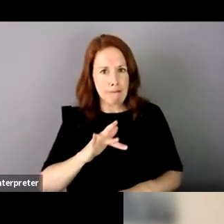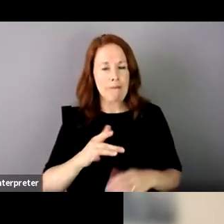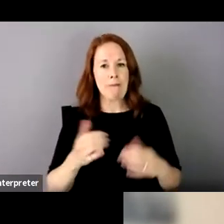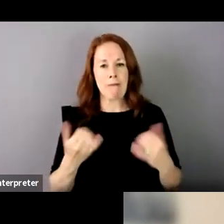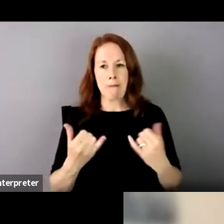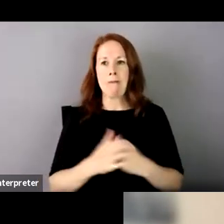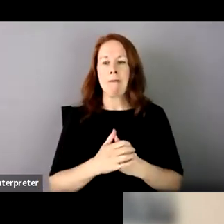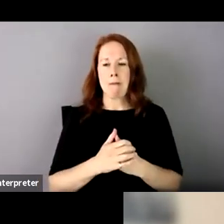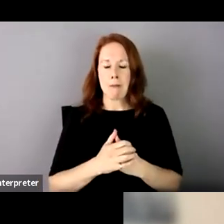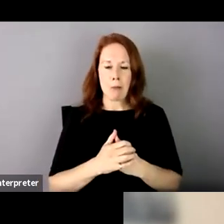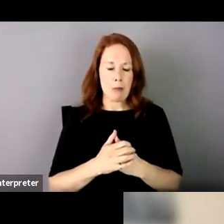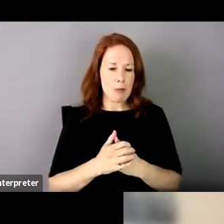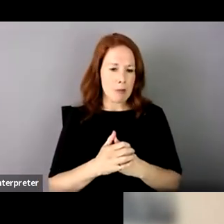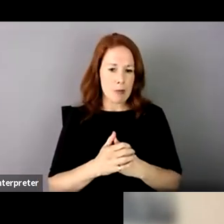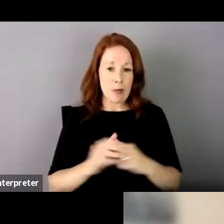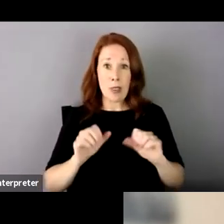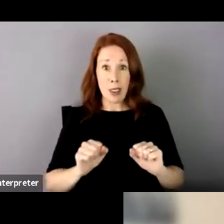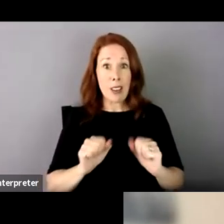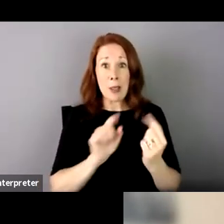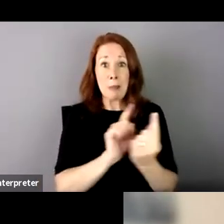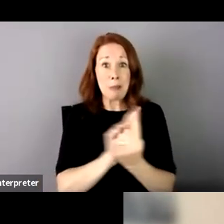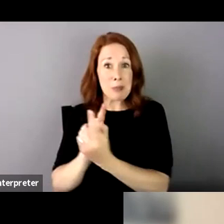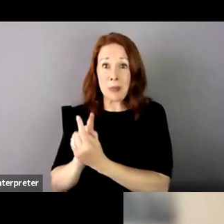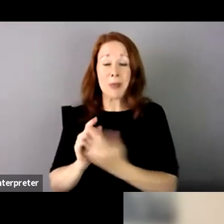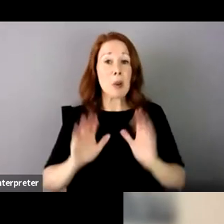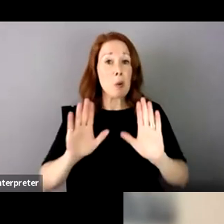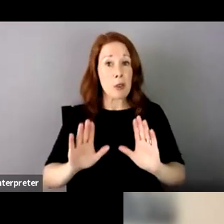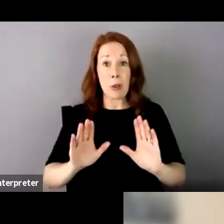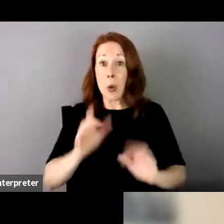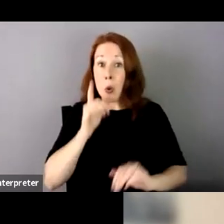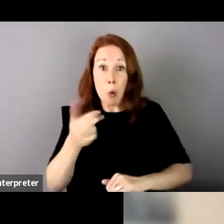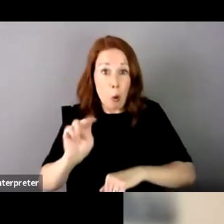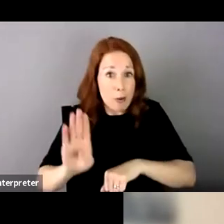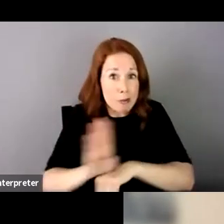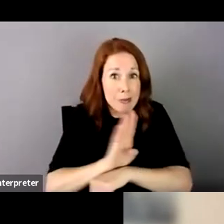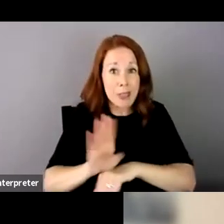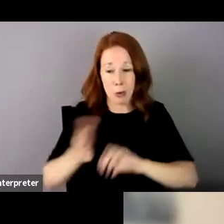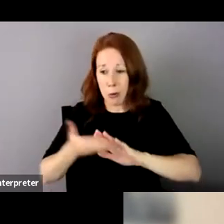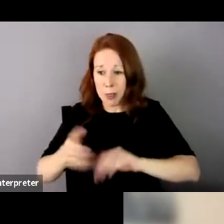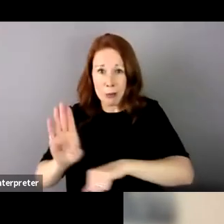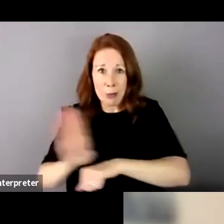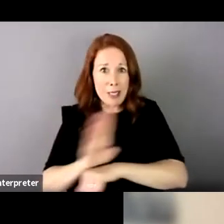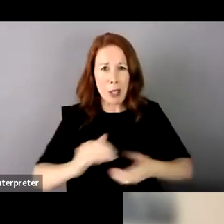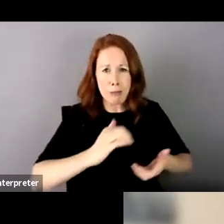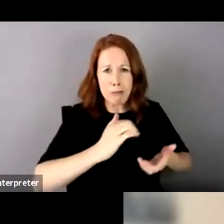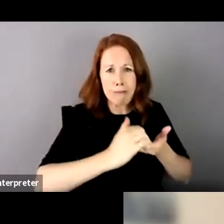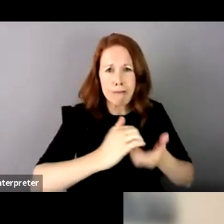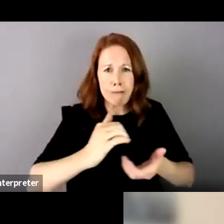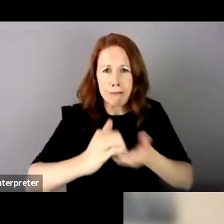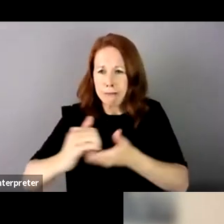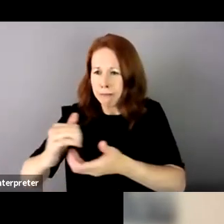to not only go out and meet incredible employers and grow partnerships, but be there to